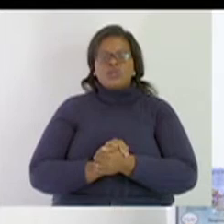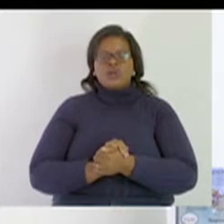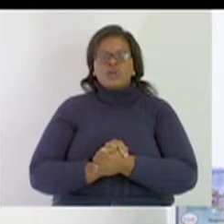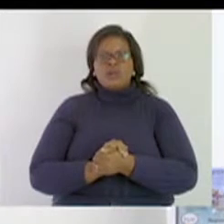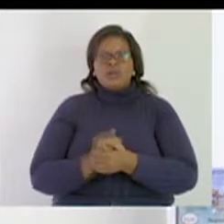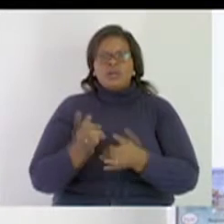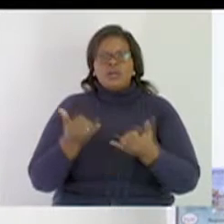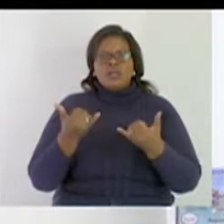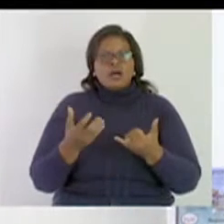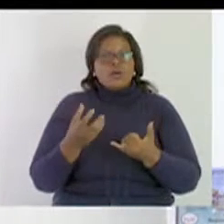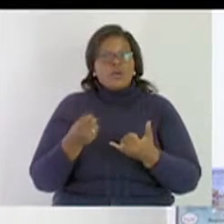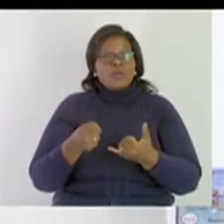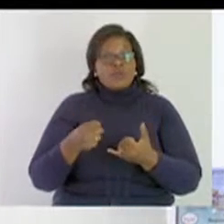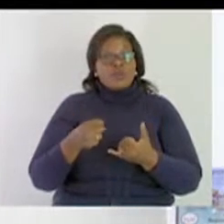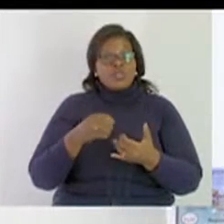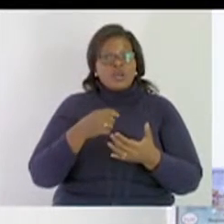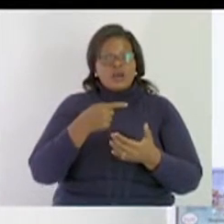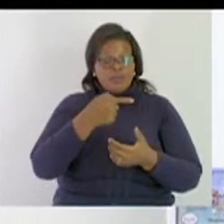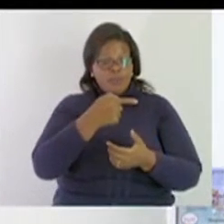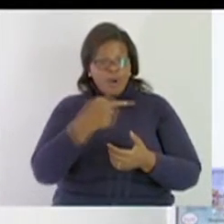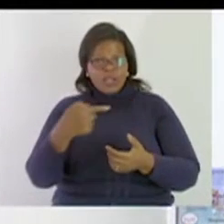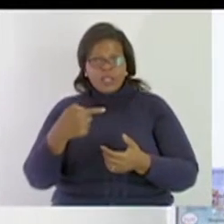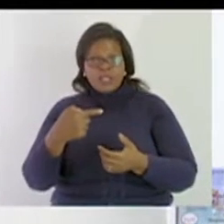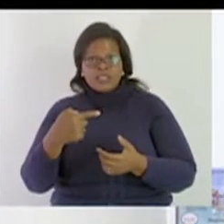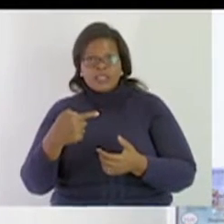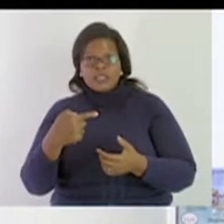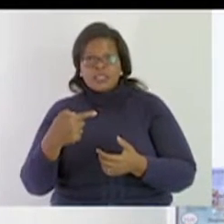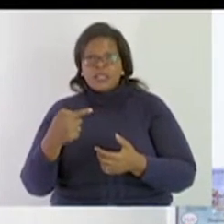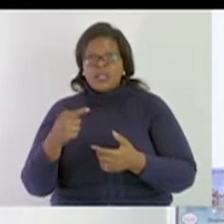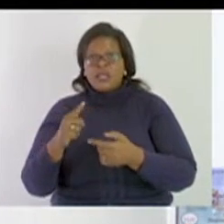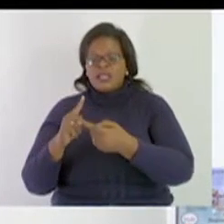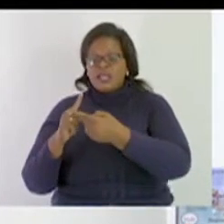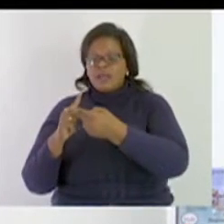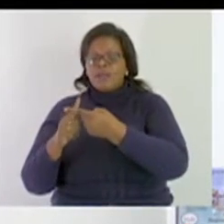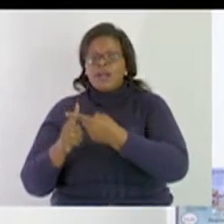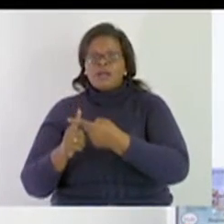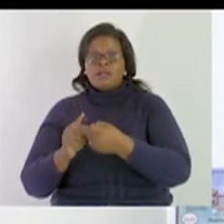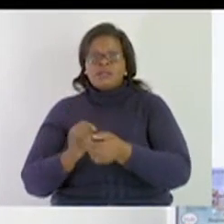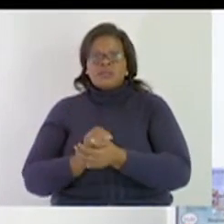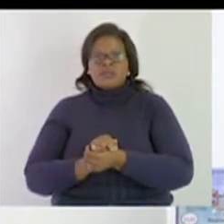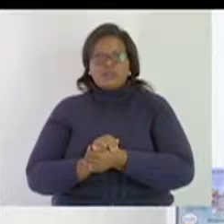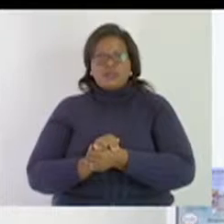So, what do you think? Which of these operations will you do first?